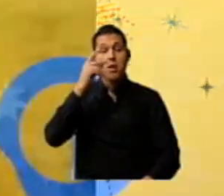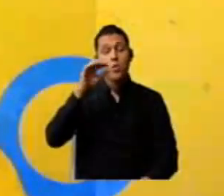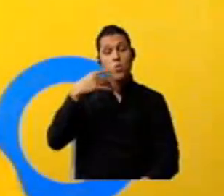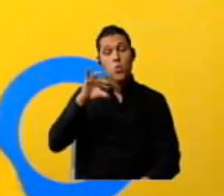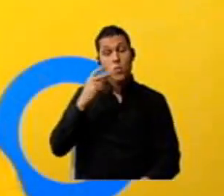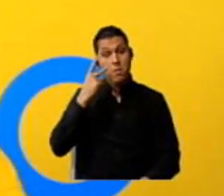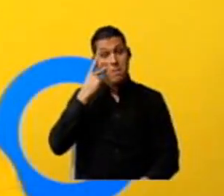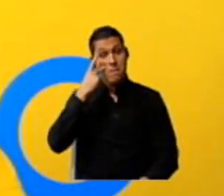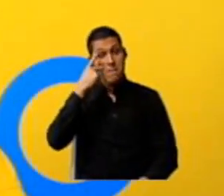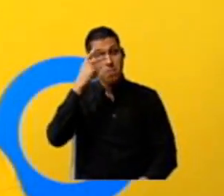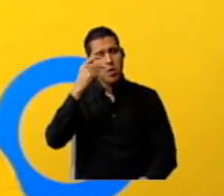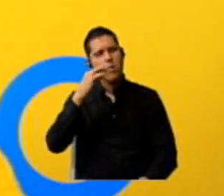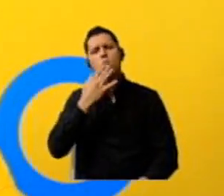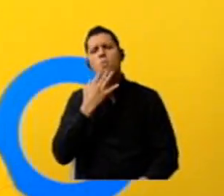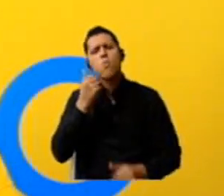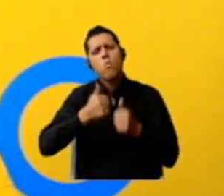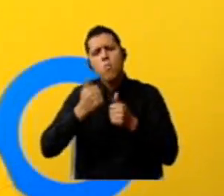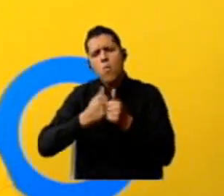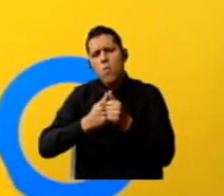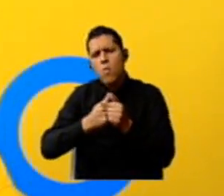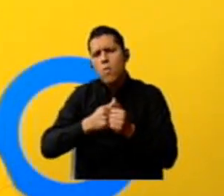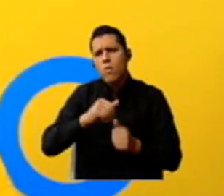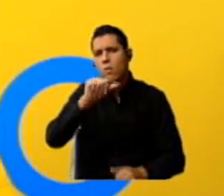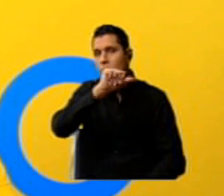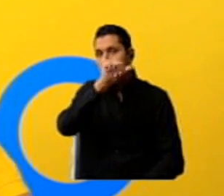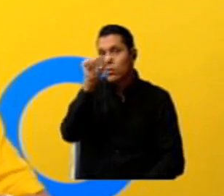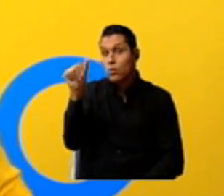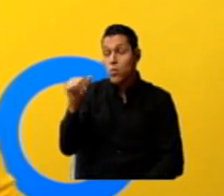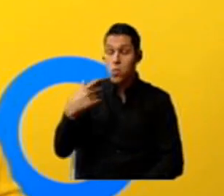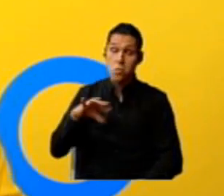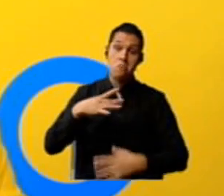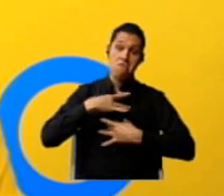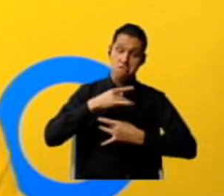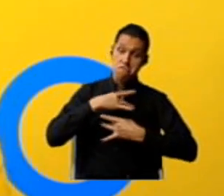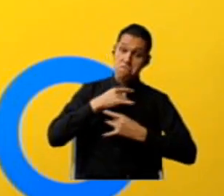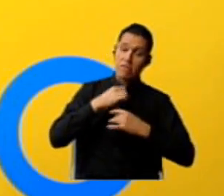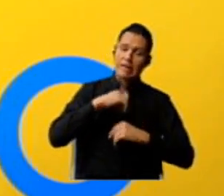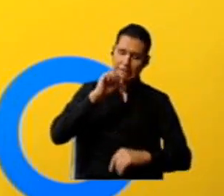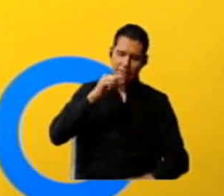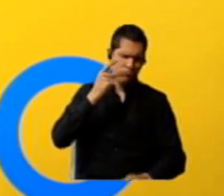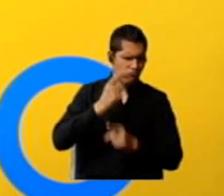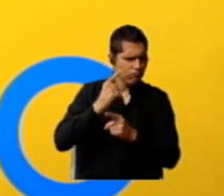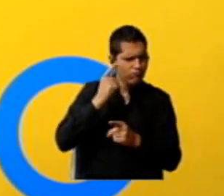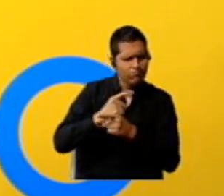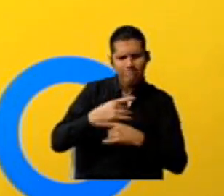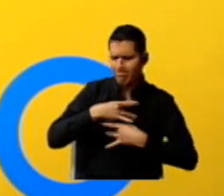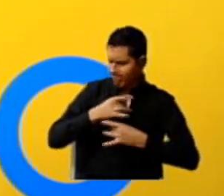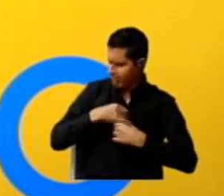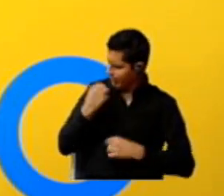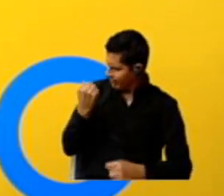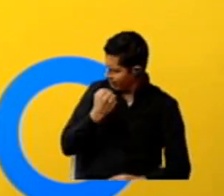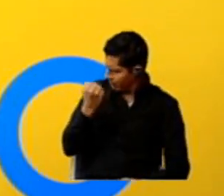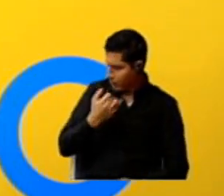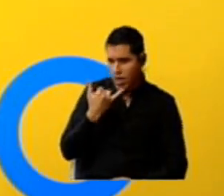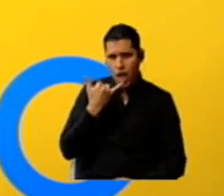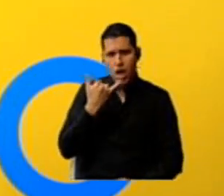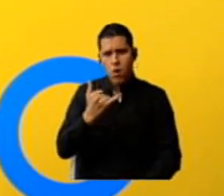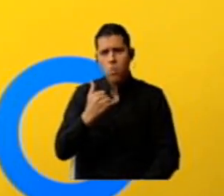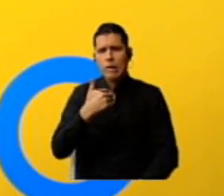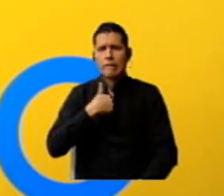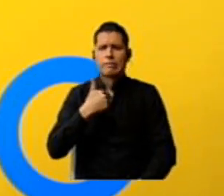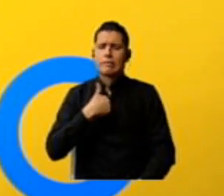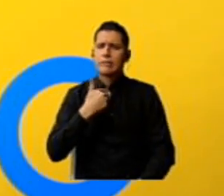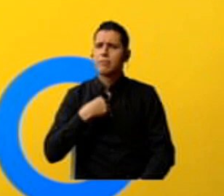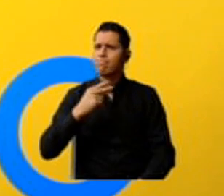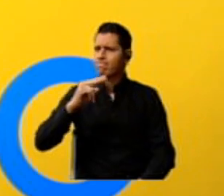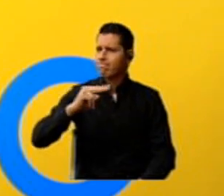flag is blue. That's very interesting, right, Charlotte? Yes. Now, Charlotte, we have the